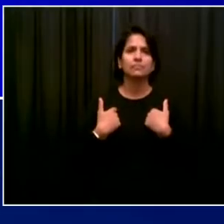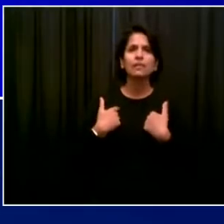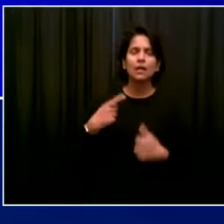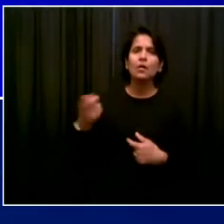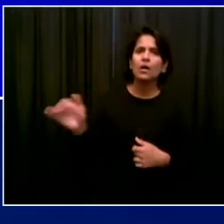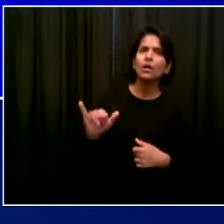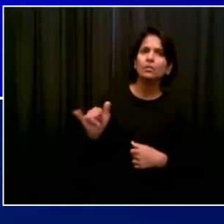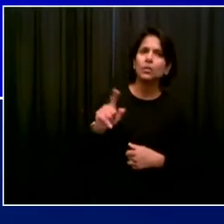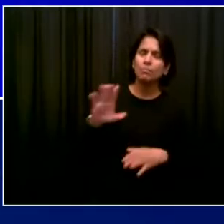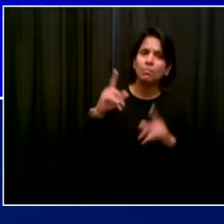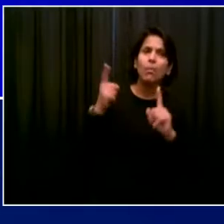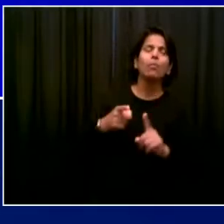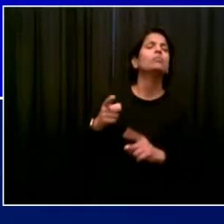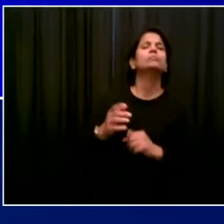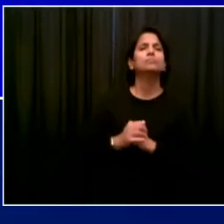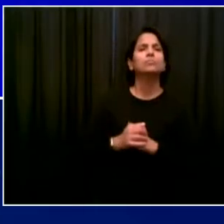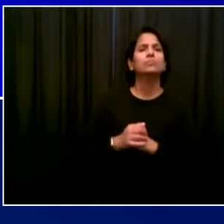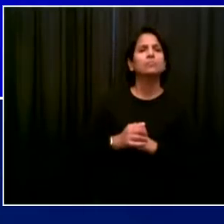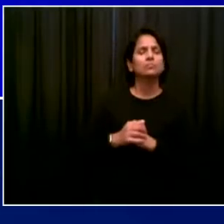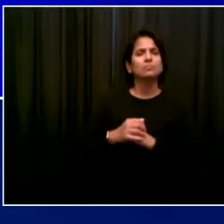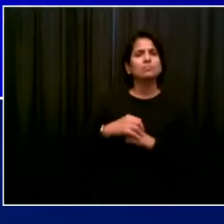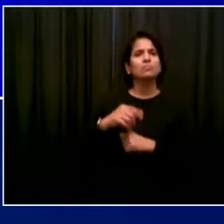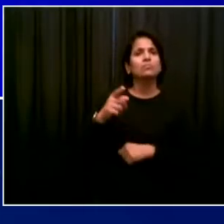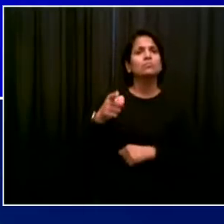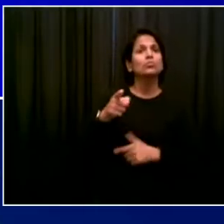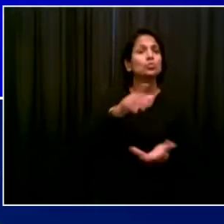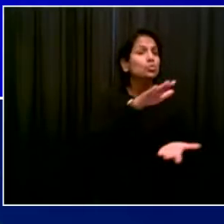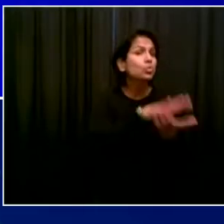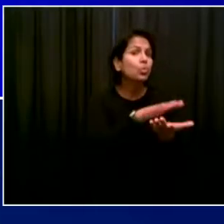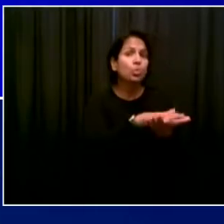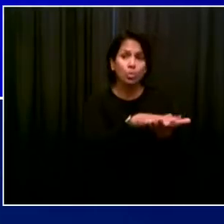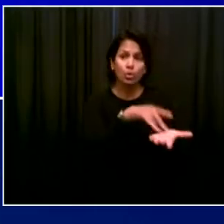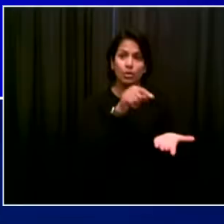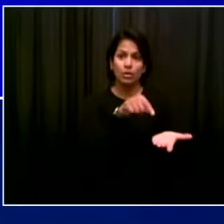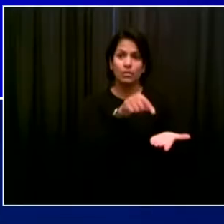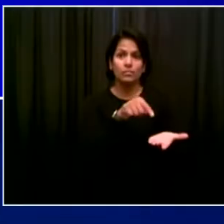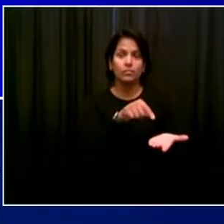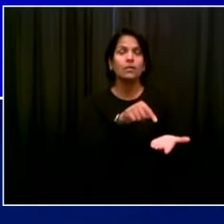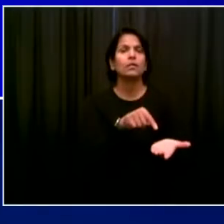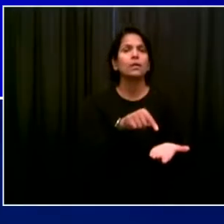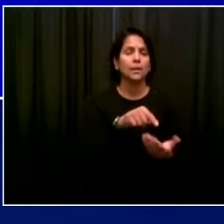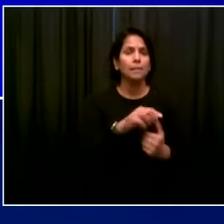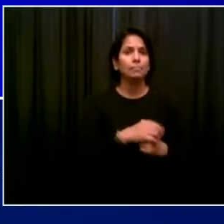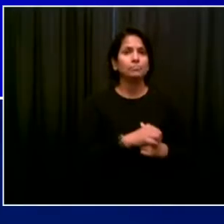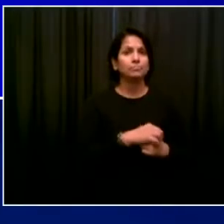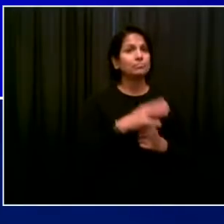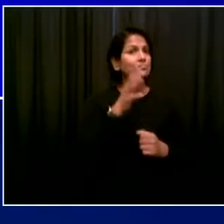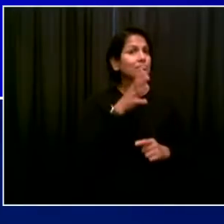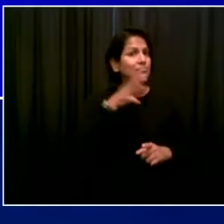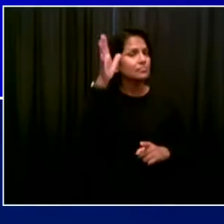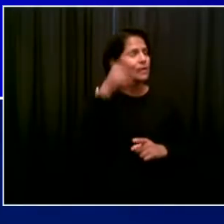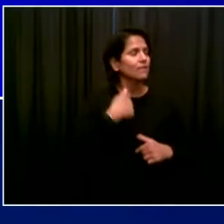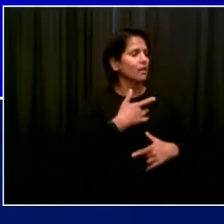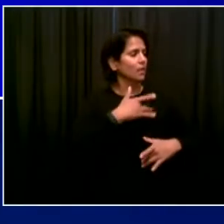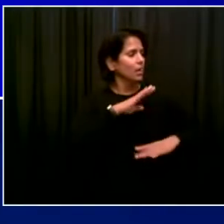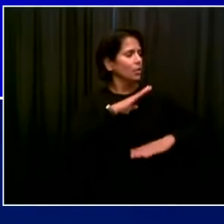with our schools when parents knew that all the adults in the schools were going to be vaccinated. I heard lots and lots of feedback from parents.